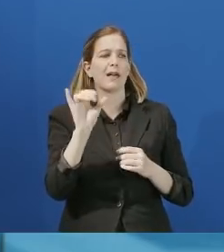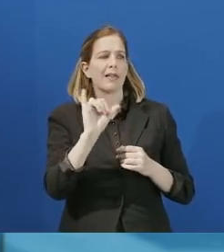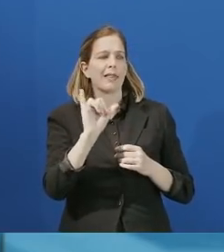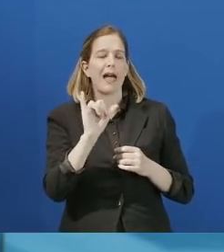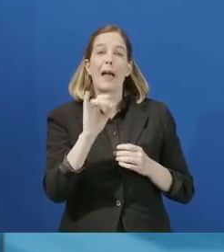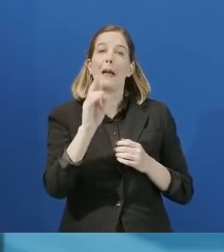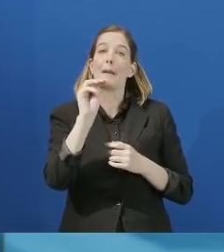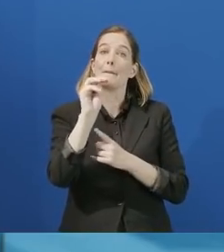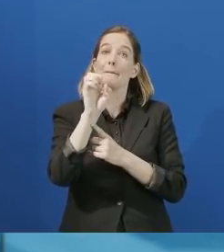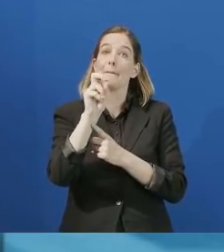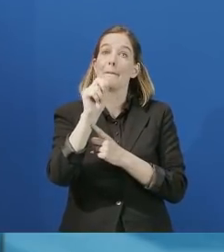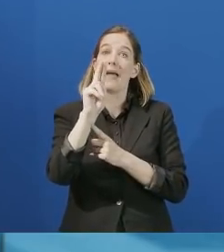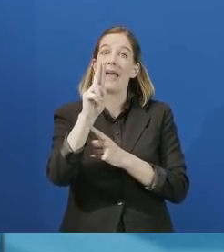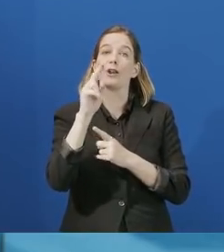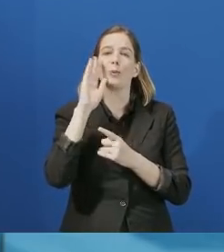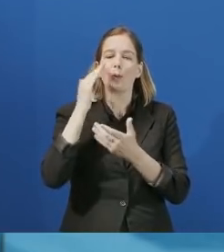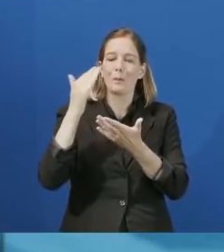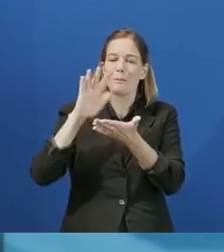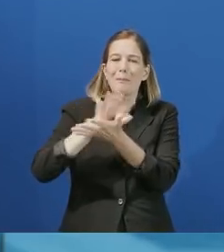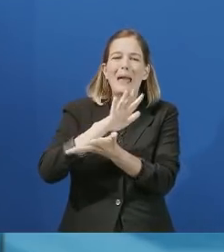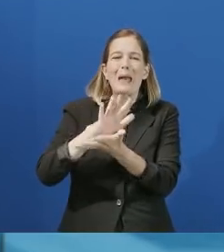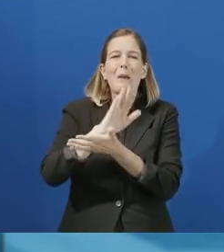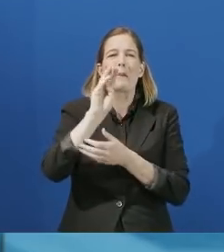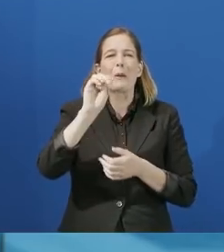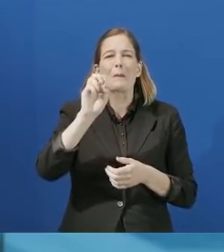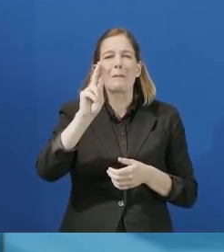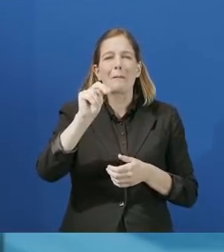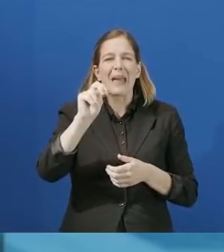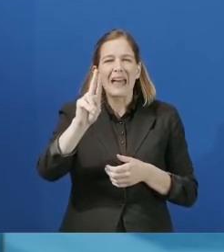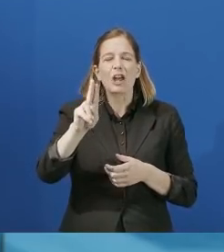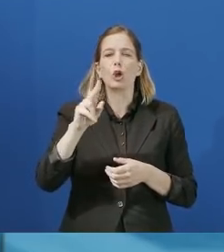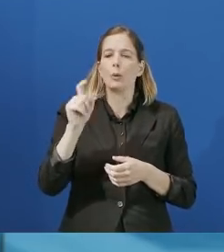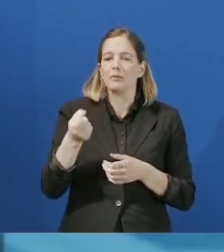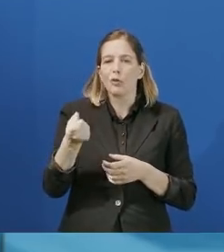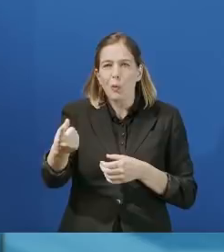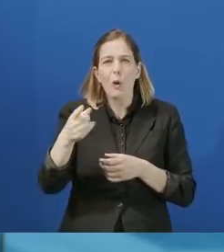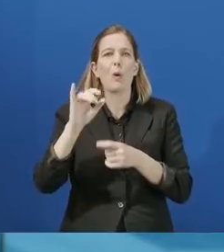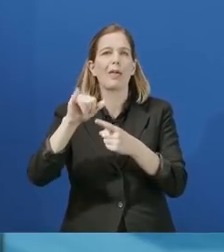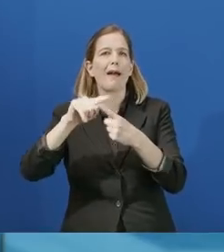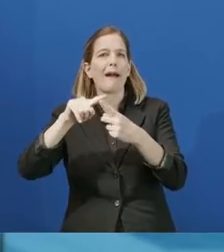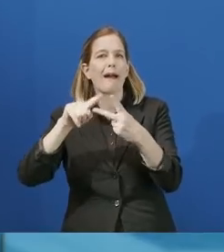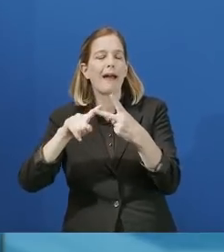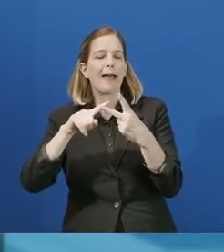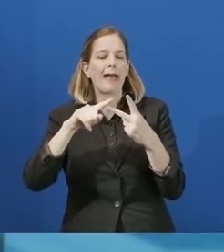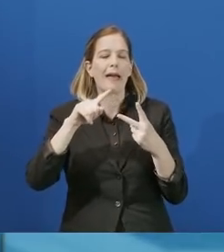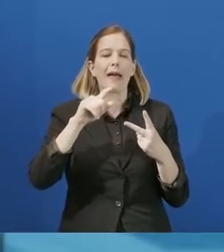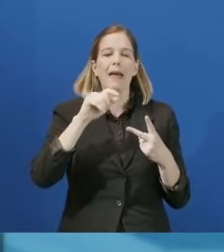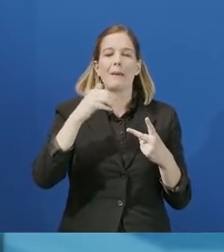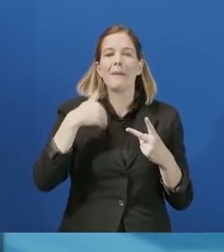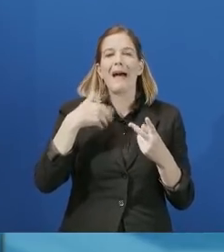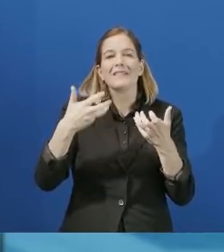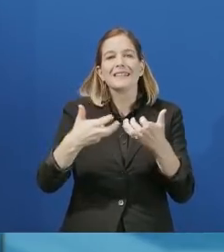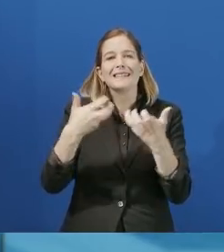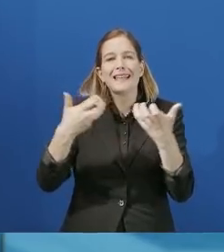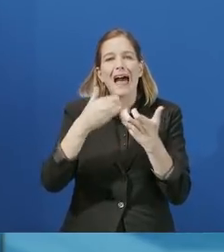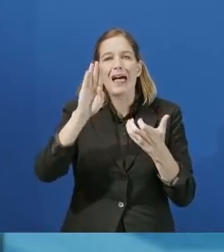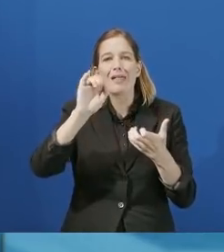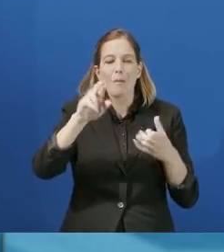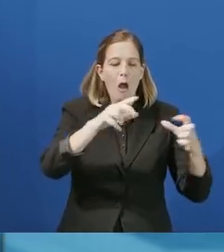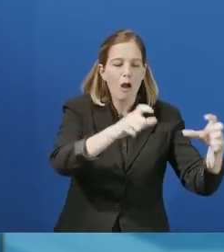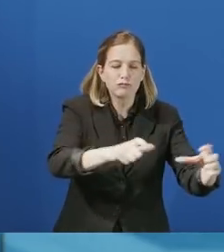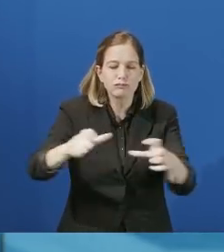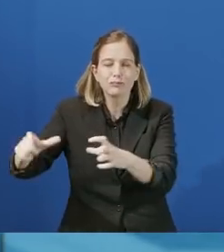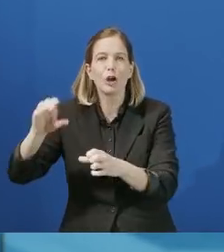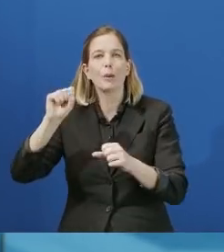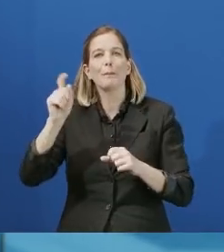and one-use packets and things like that, and no salad bars. Can you give us some better idea of how this is going to work for restaurants? Because I